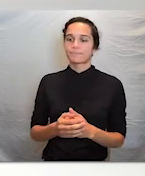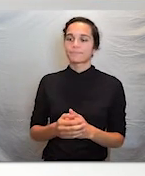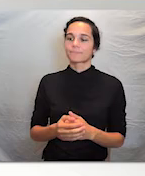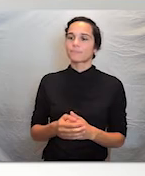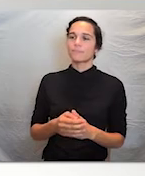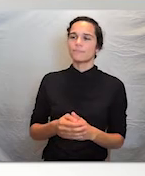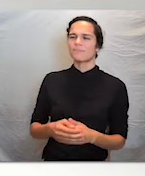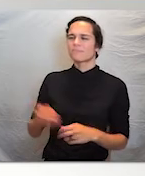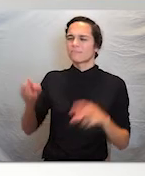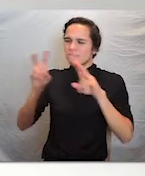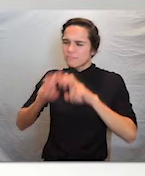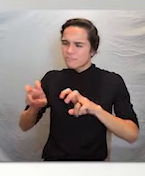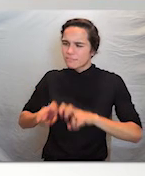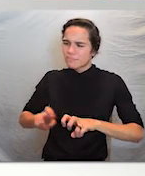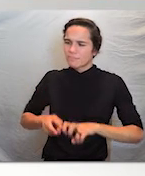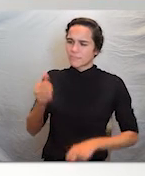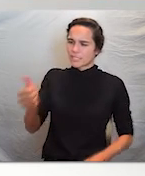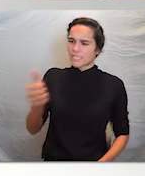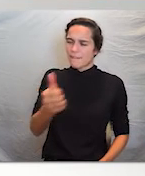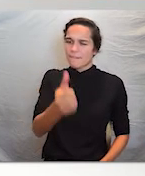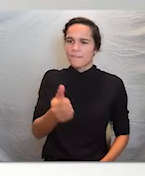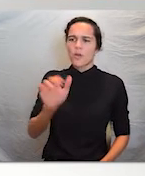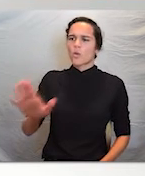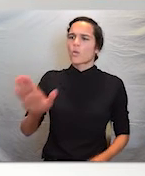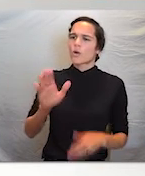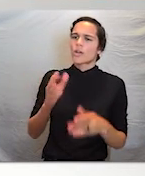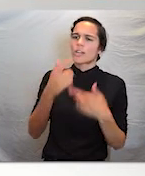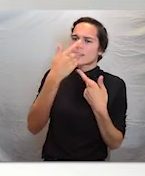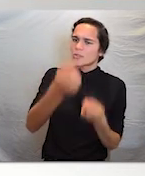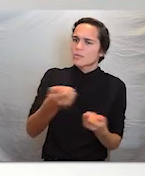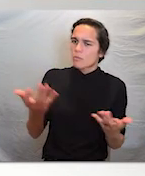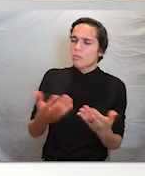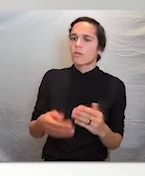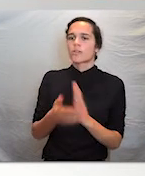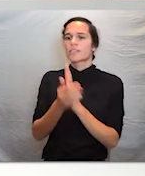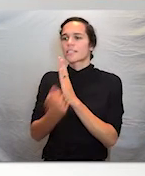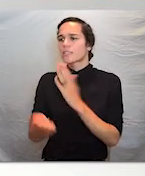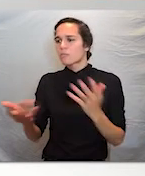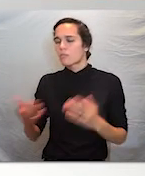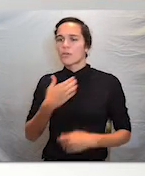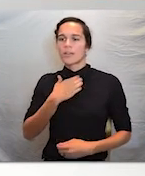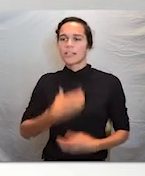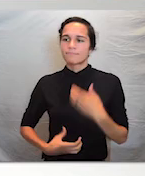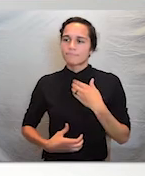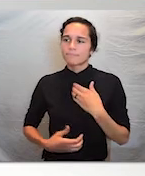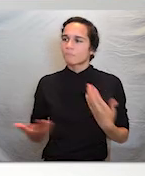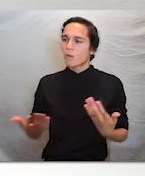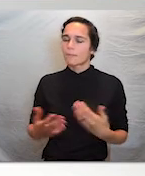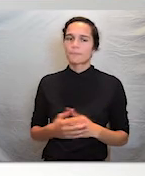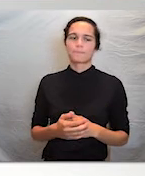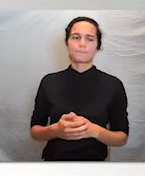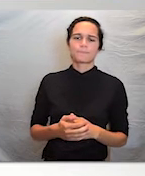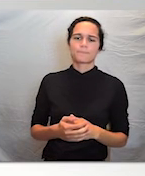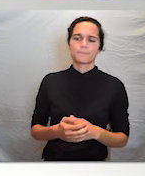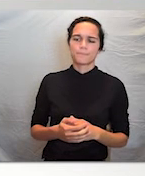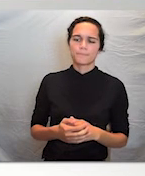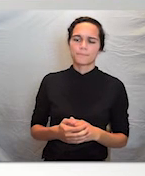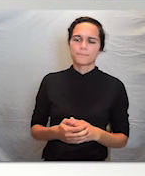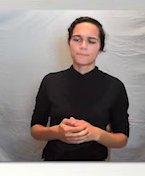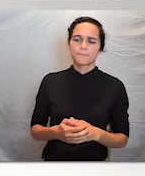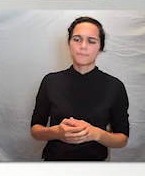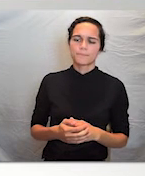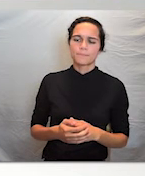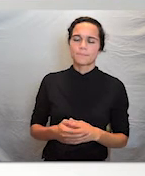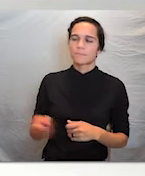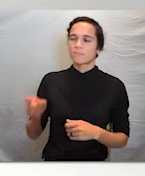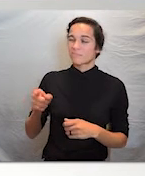are, what they like to do, what they're passionate about, what are their talents, what do they want to learn, or what